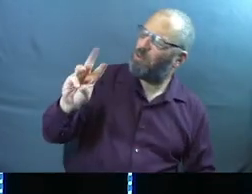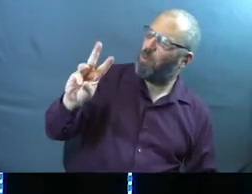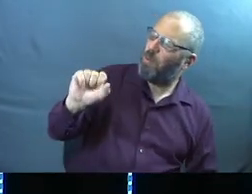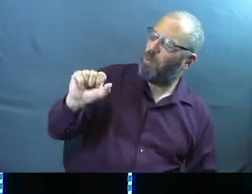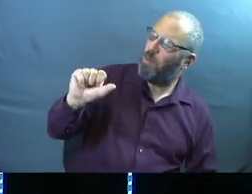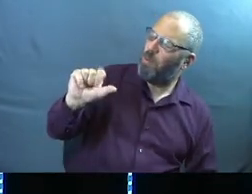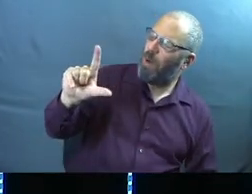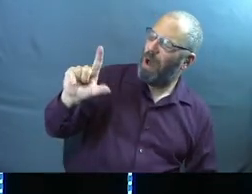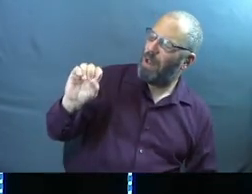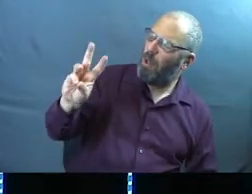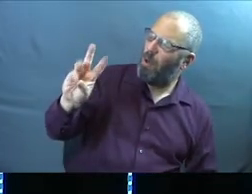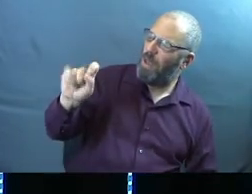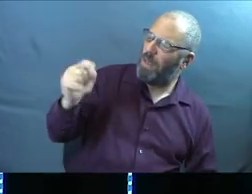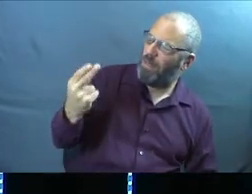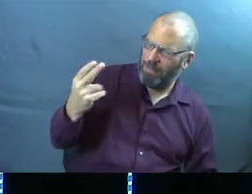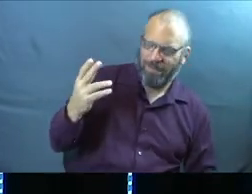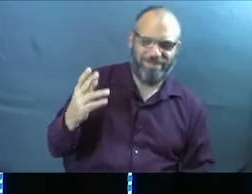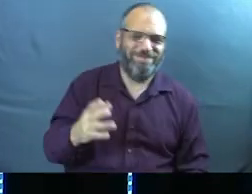I love the idea of